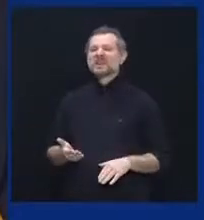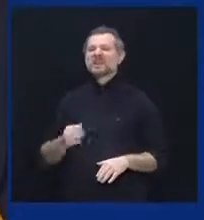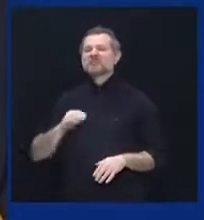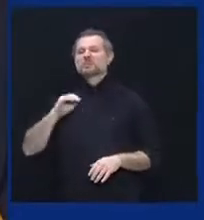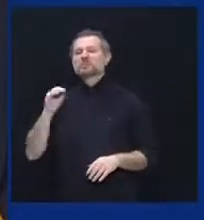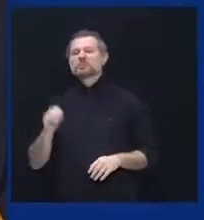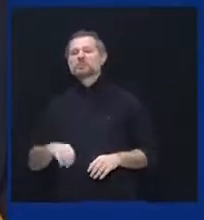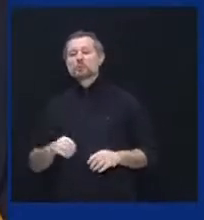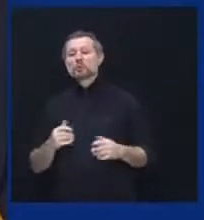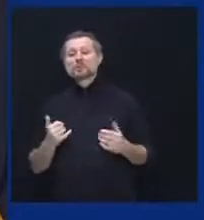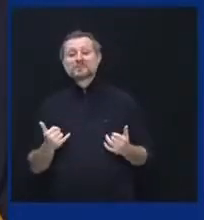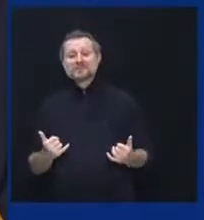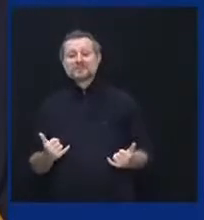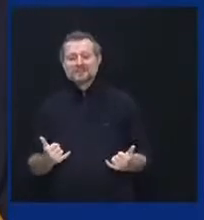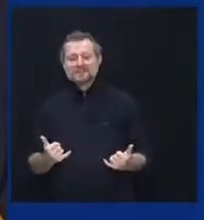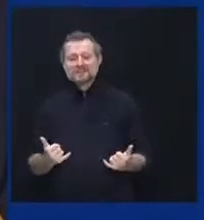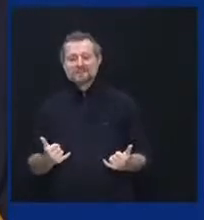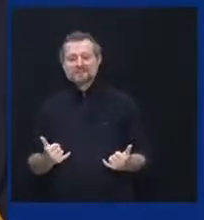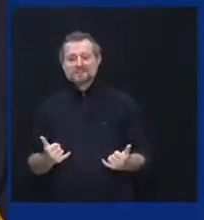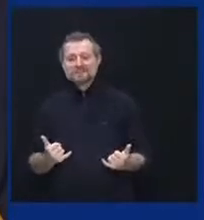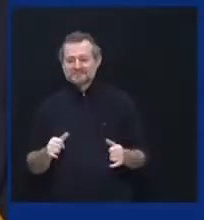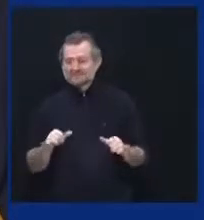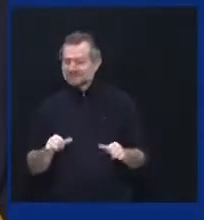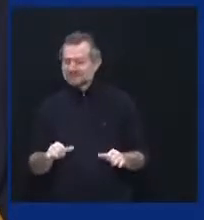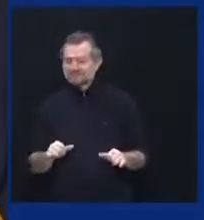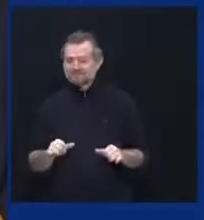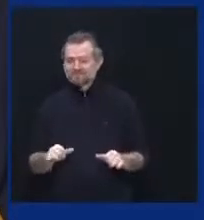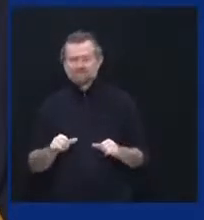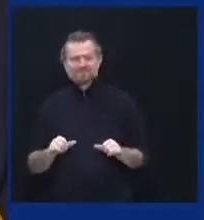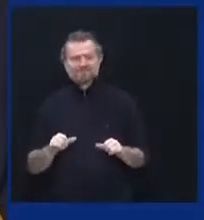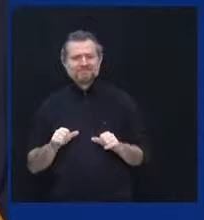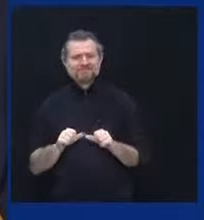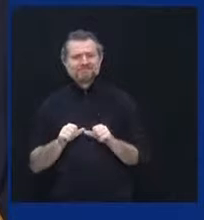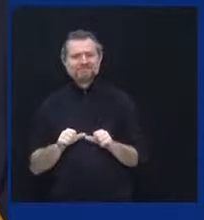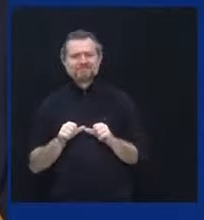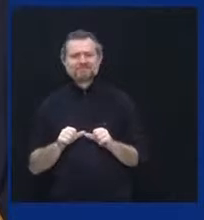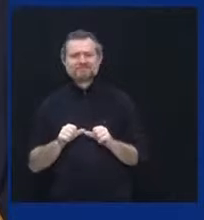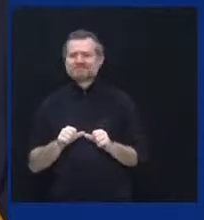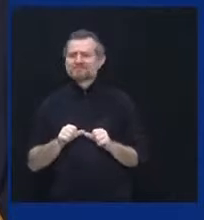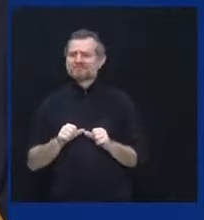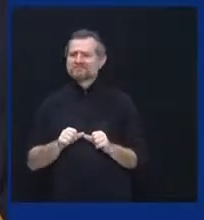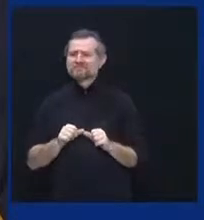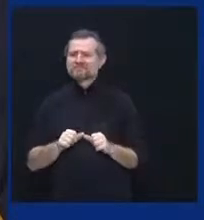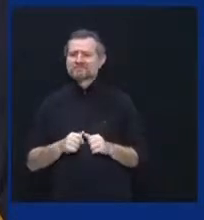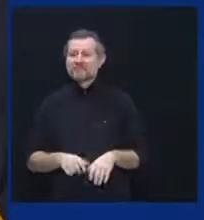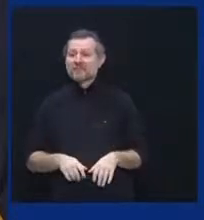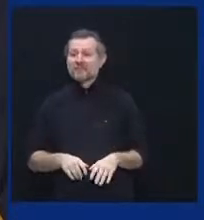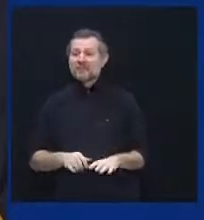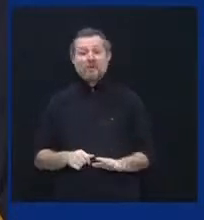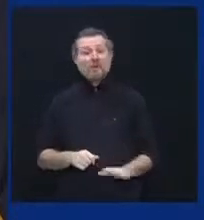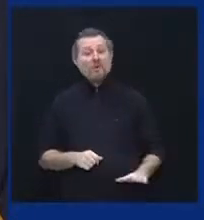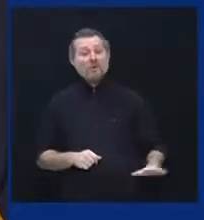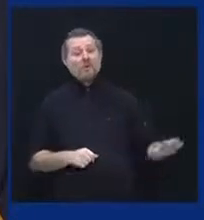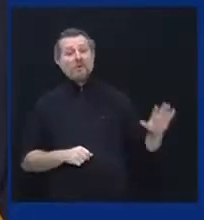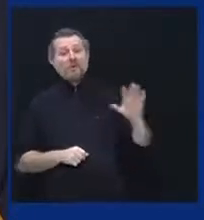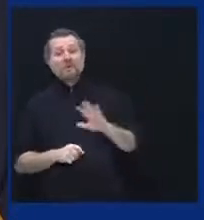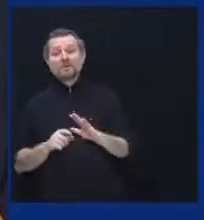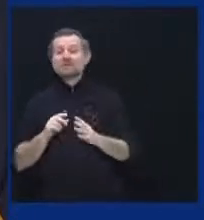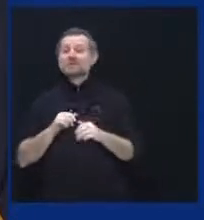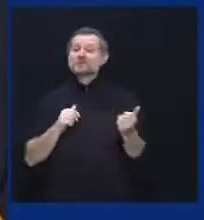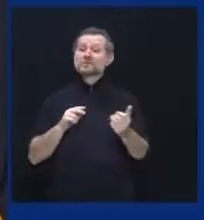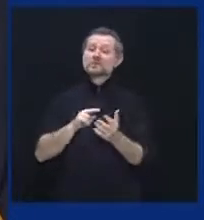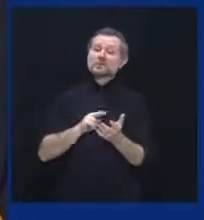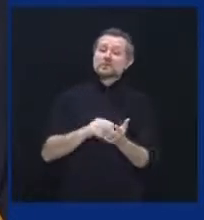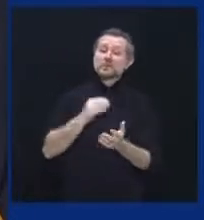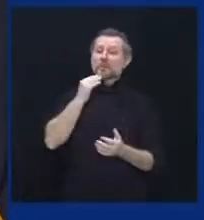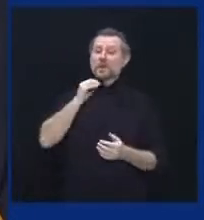today. And it's higher than the death rate in New York nursing homes.